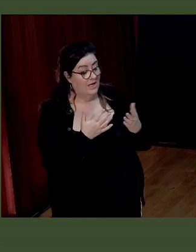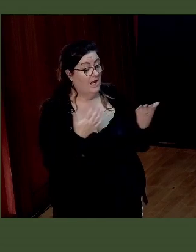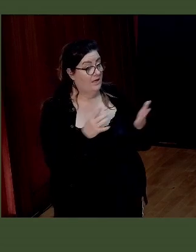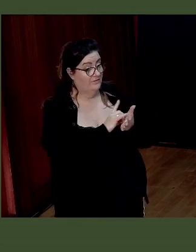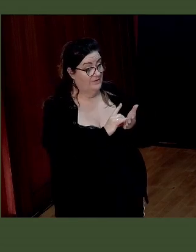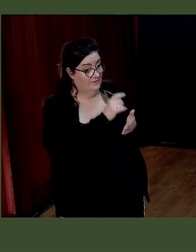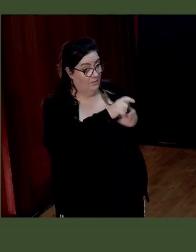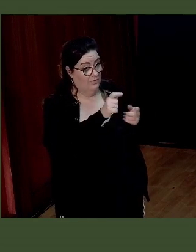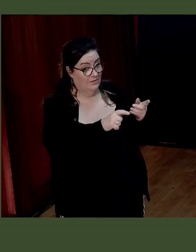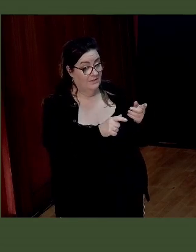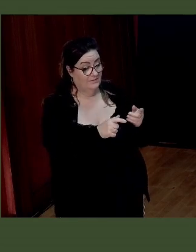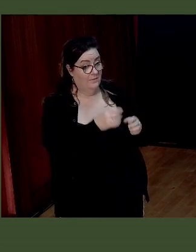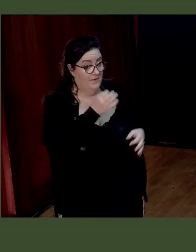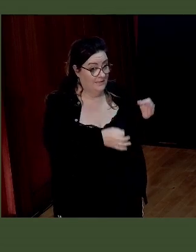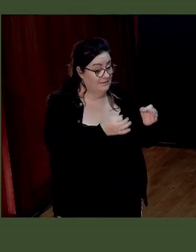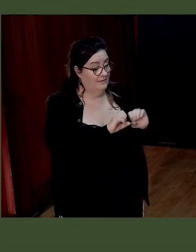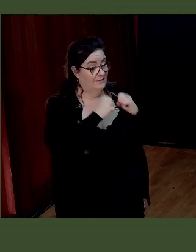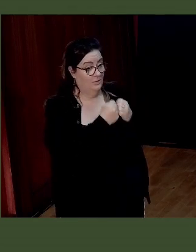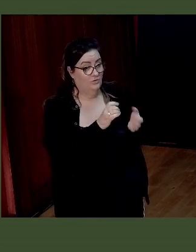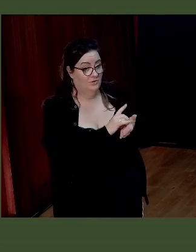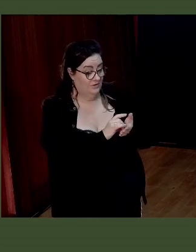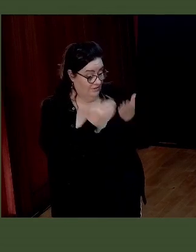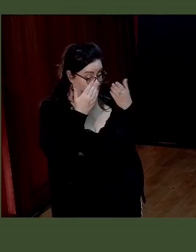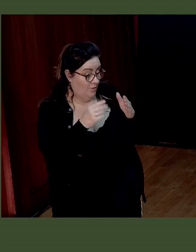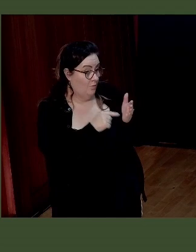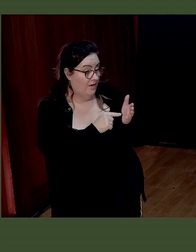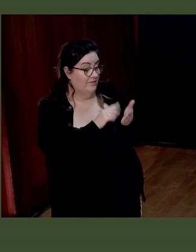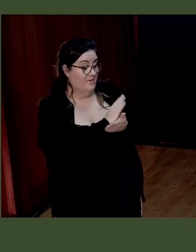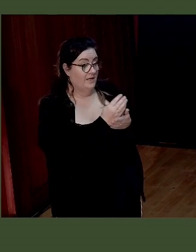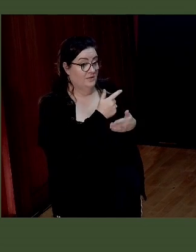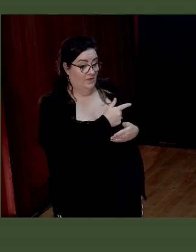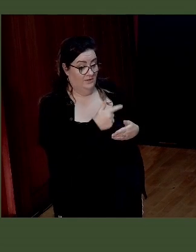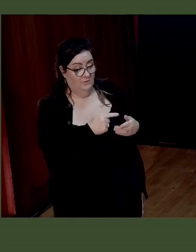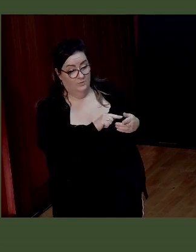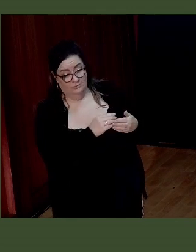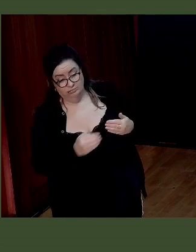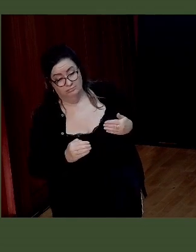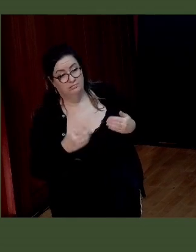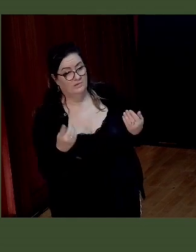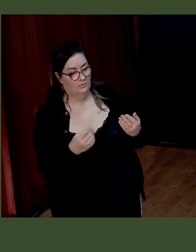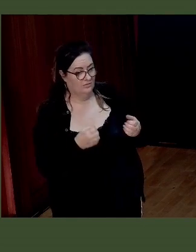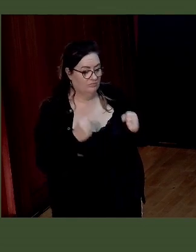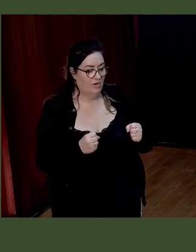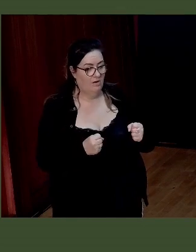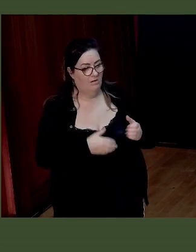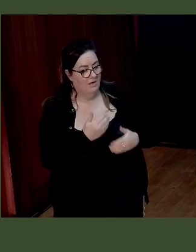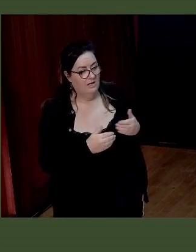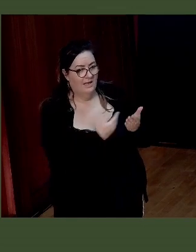historians of Irish women's political and social history have shown, from 1922, there was a rigorous and